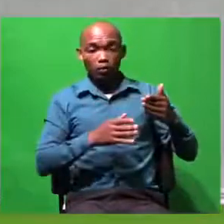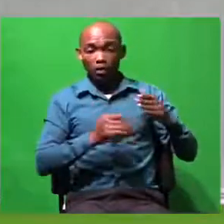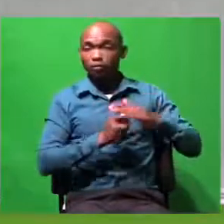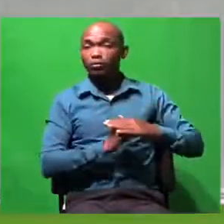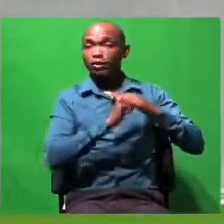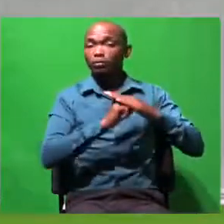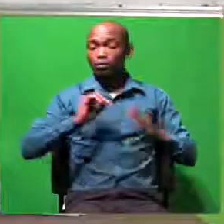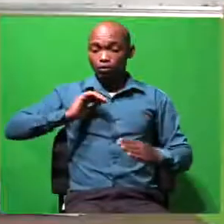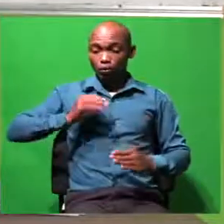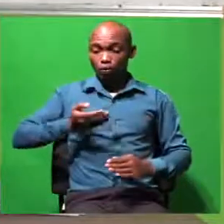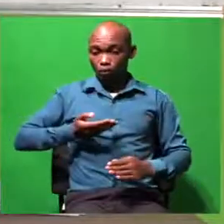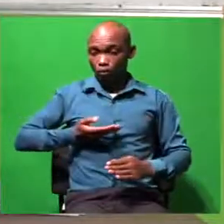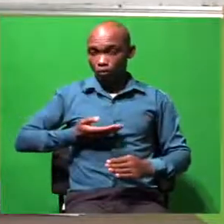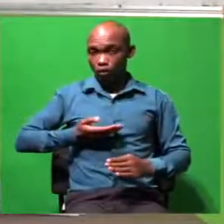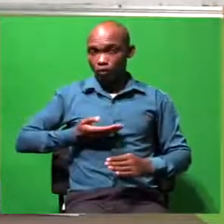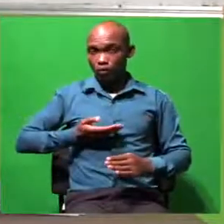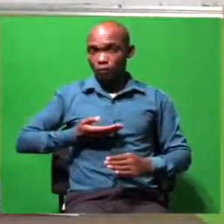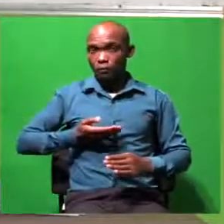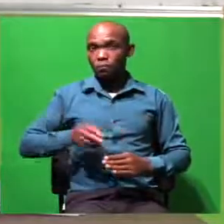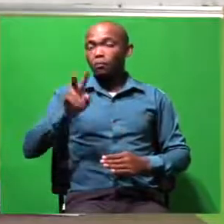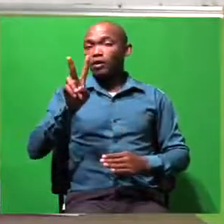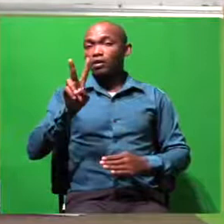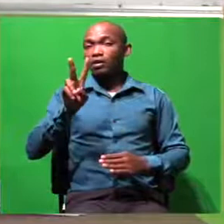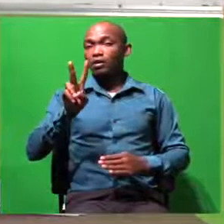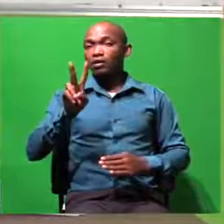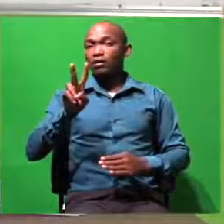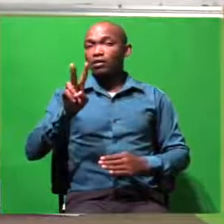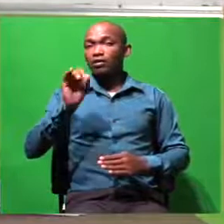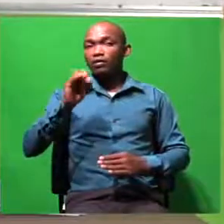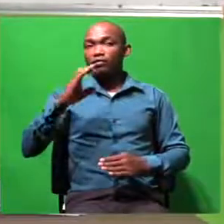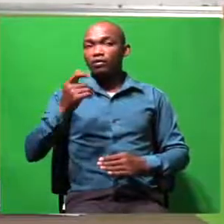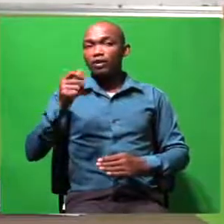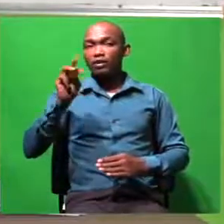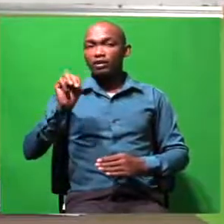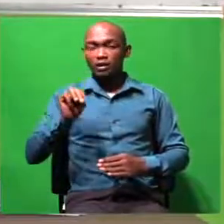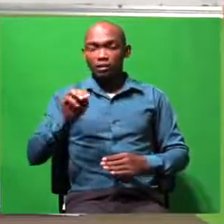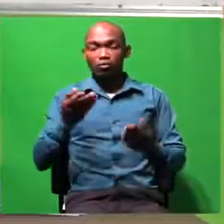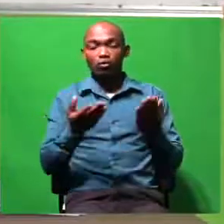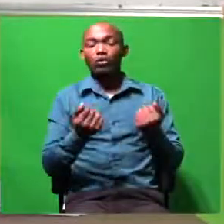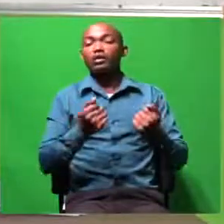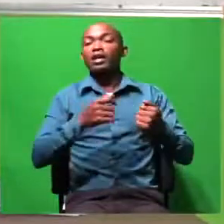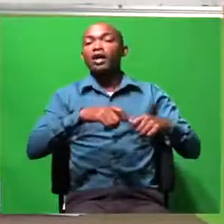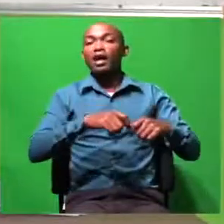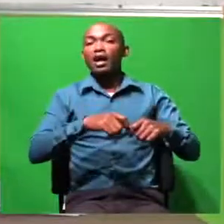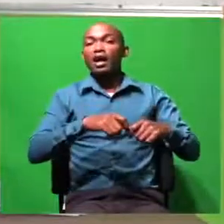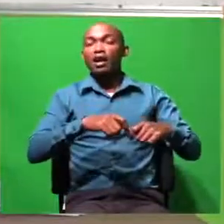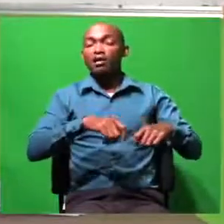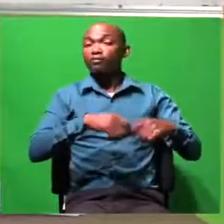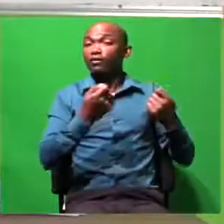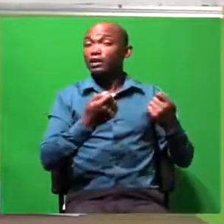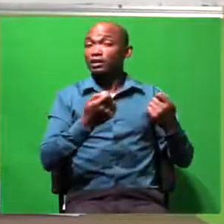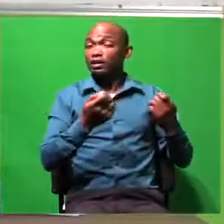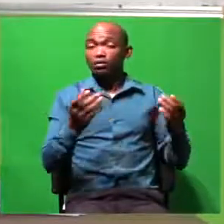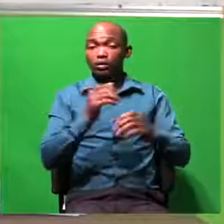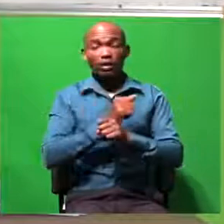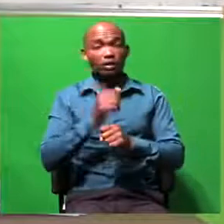program to support women. We have the program to support victims, the people who live who are affected by HIV/AIDS.